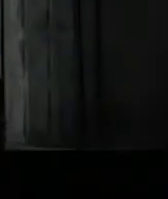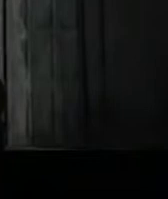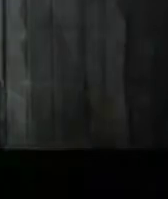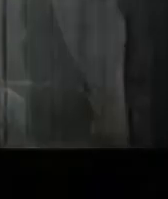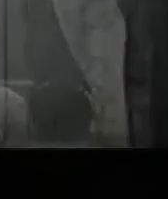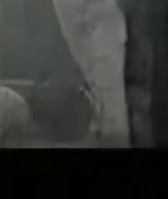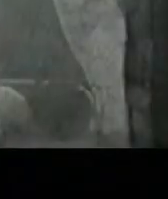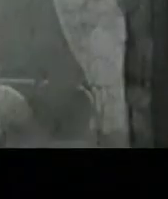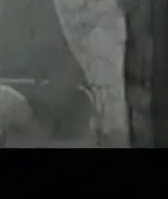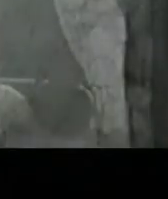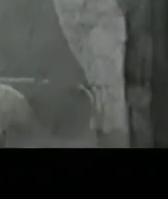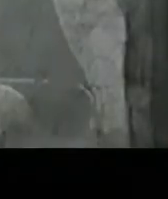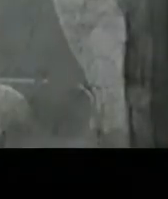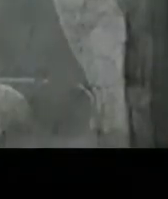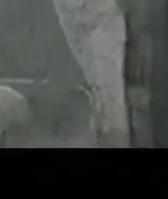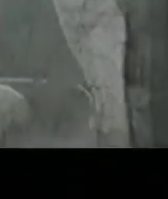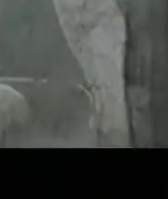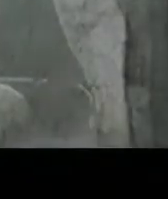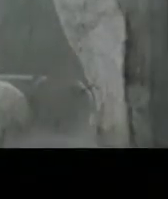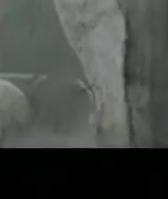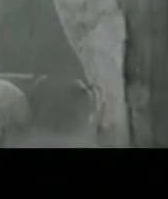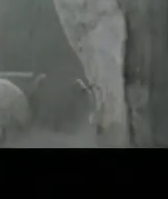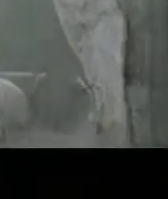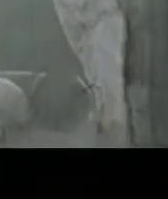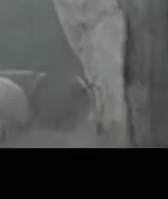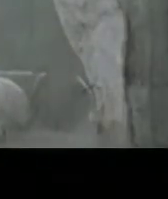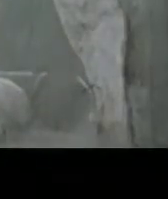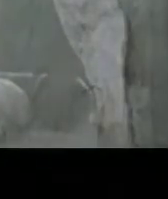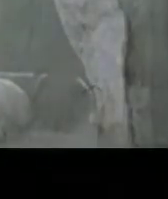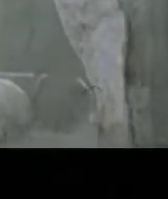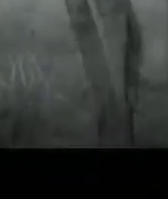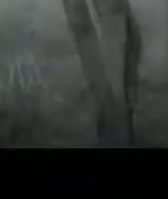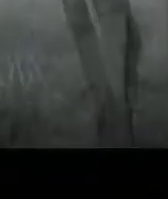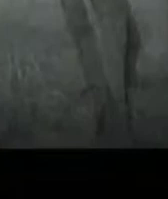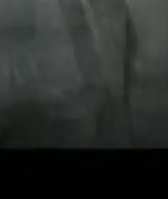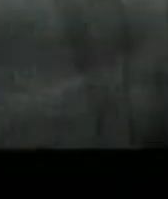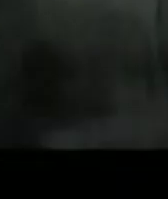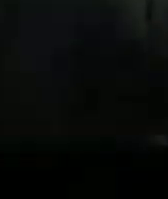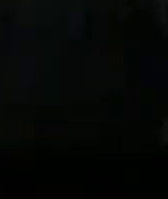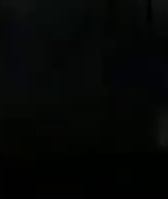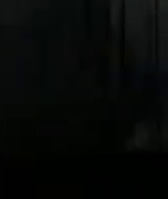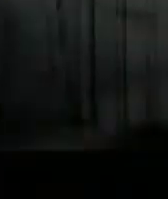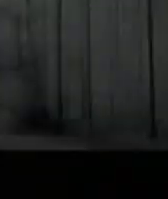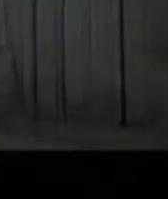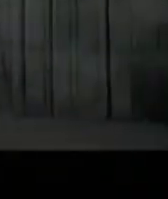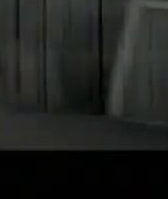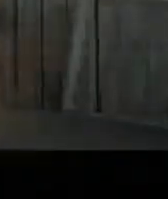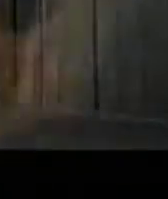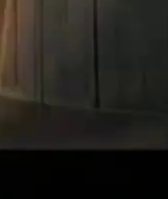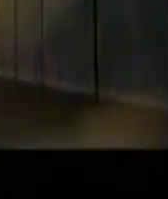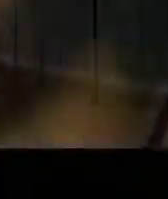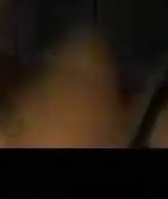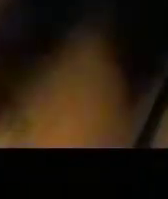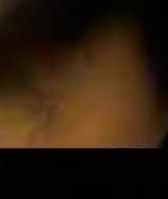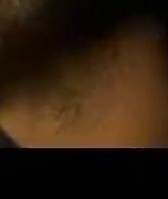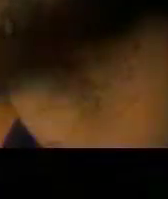through all the nights I have lain alone in someone else's dream awake,